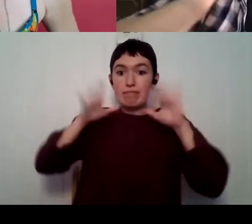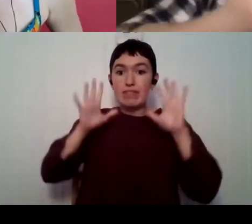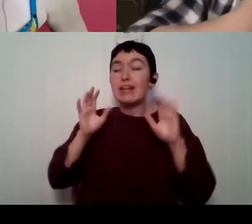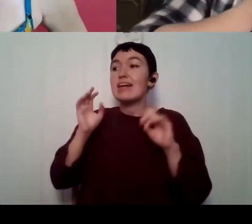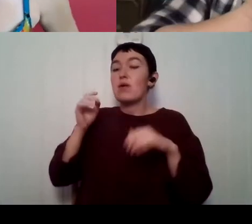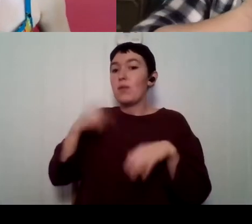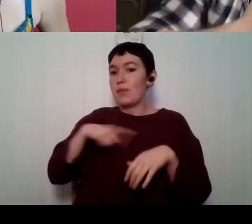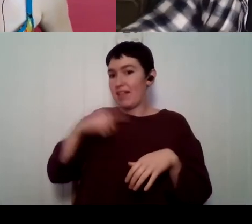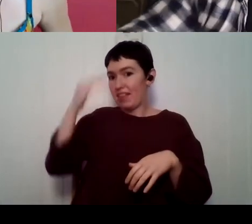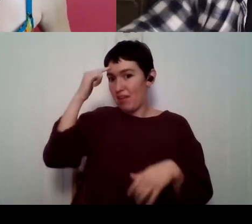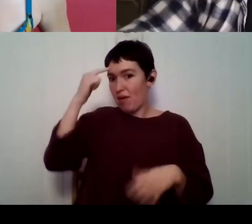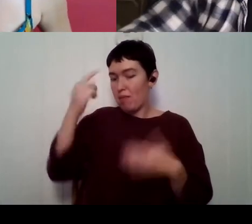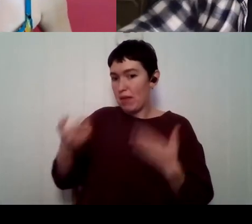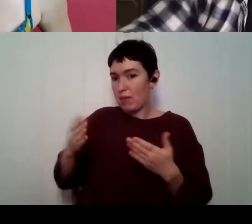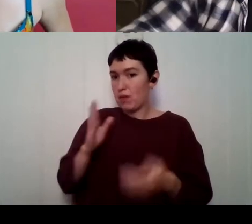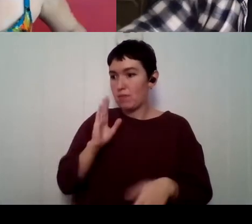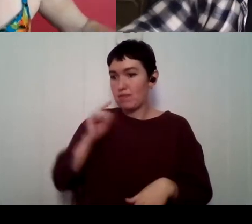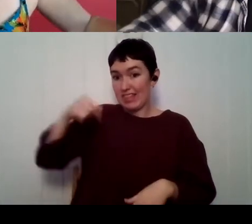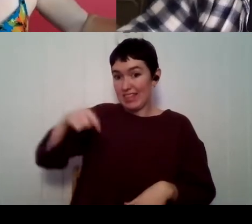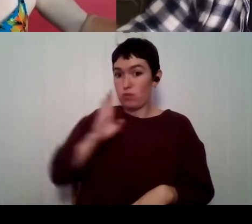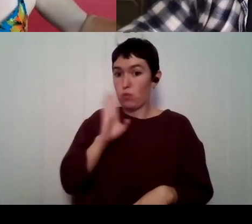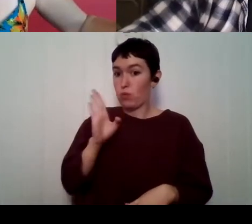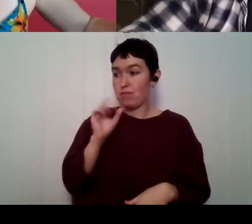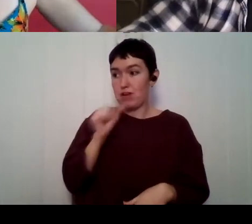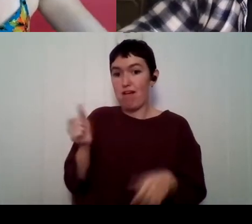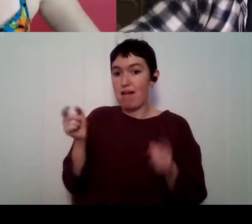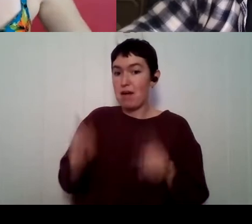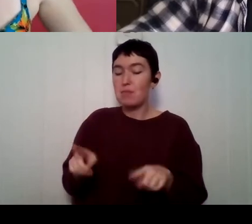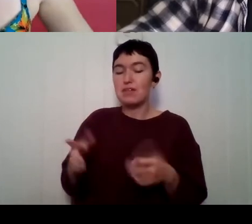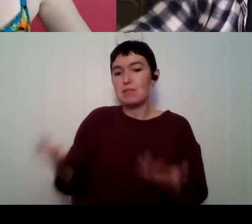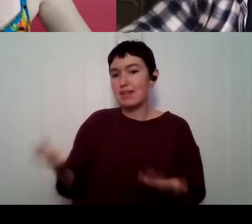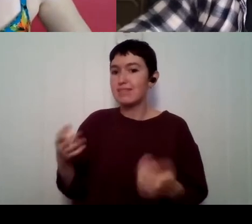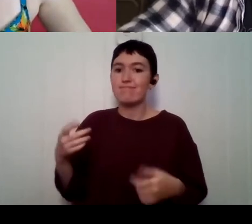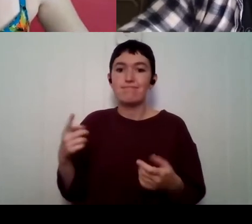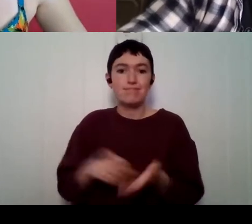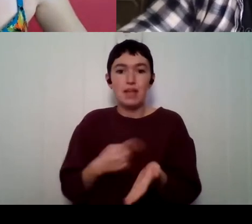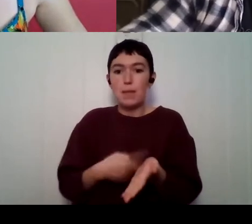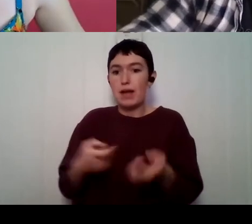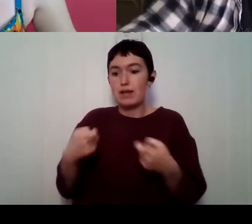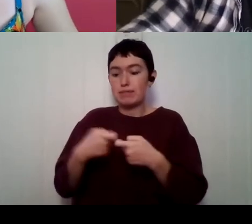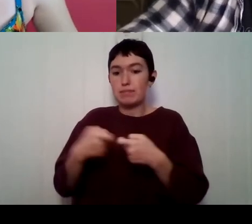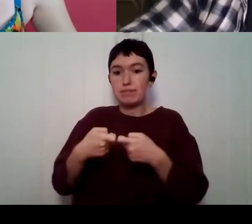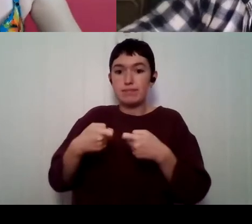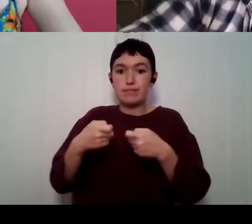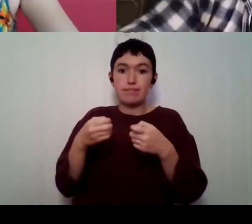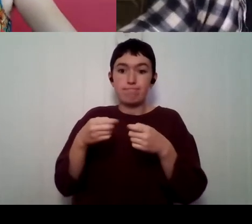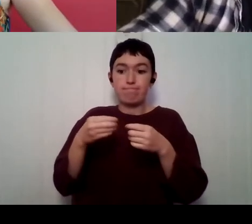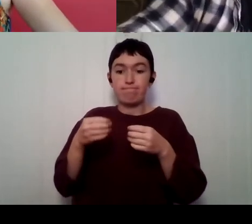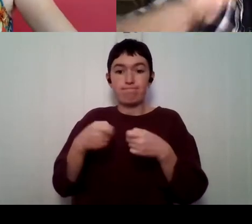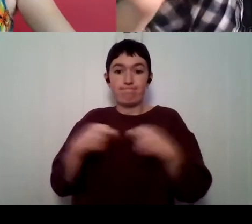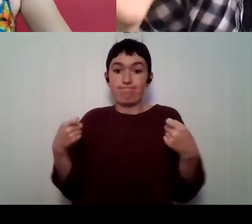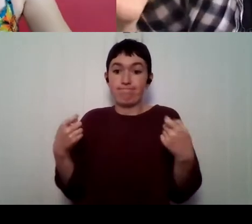are scheduled power outages for whole towns, and you make it work. You do what you can.